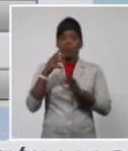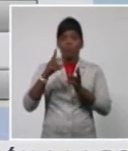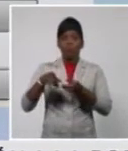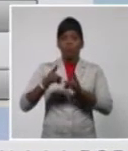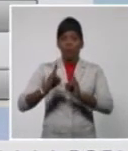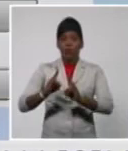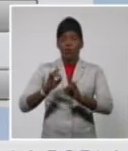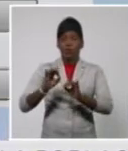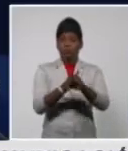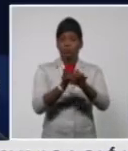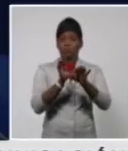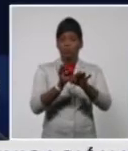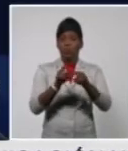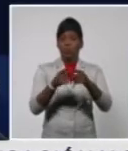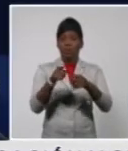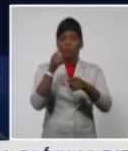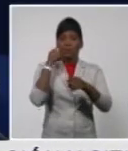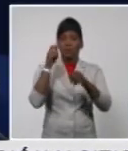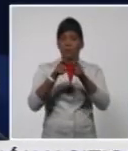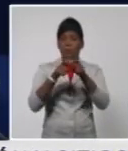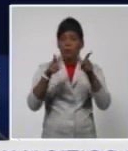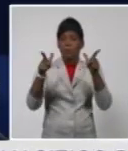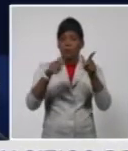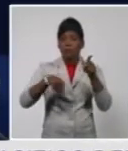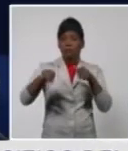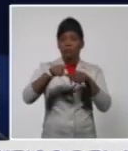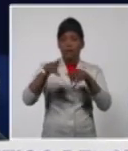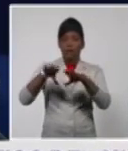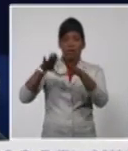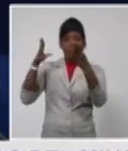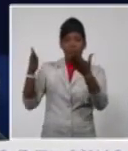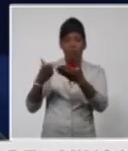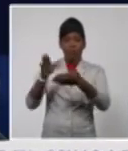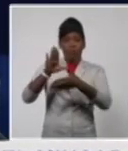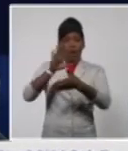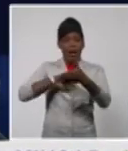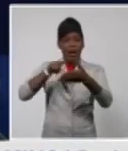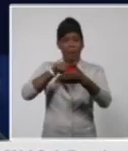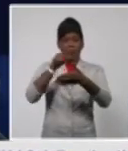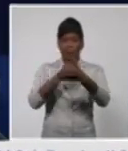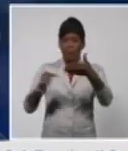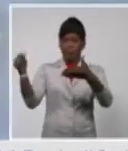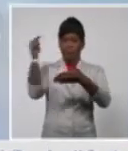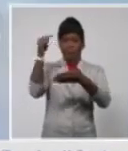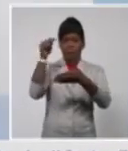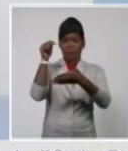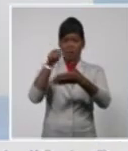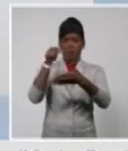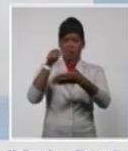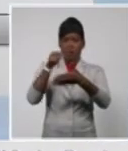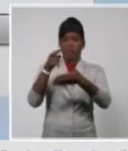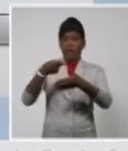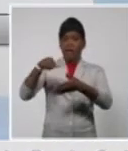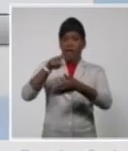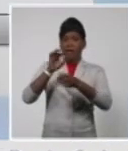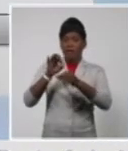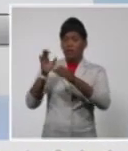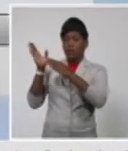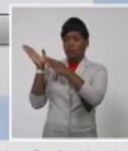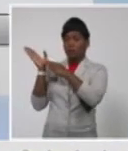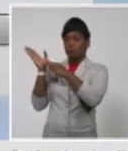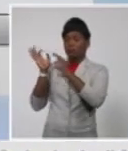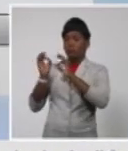3.18%. The region of the Americas continues to be the epicenter of the pandemic and stands at